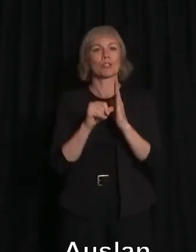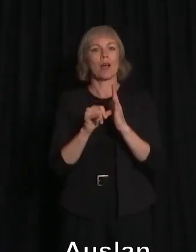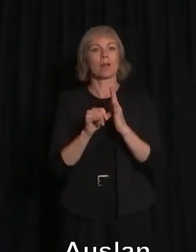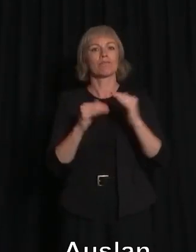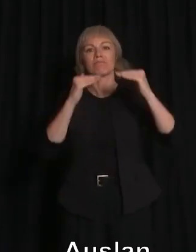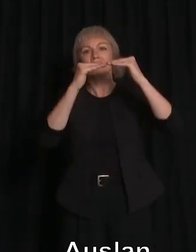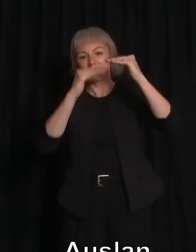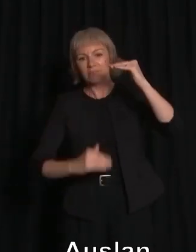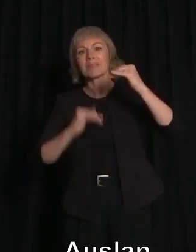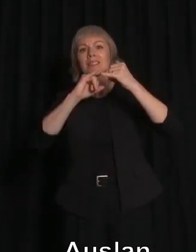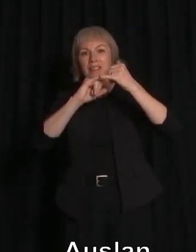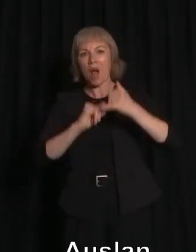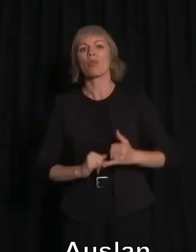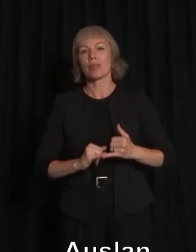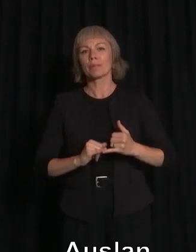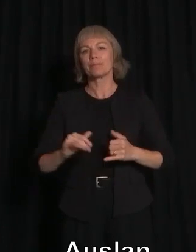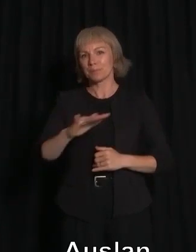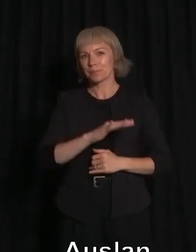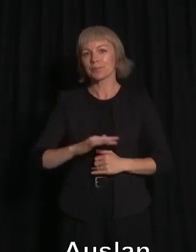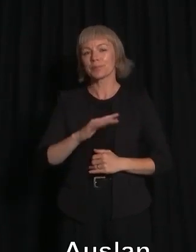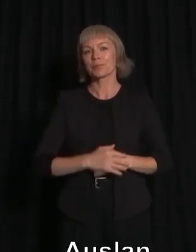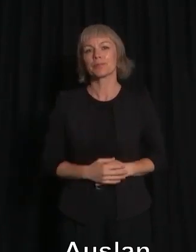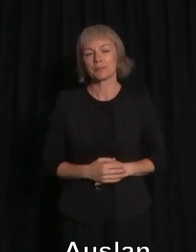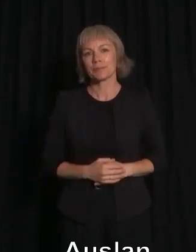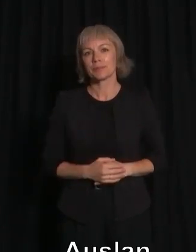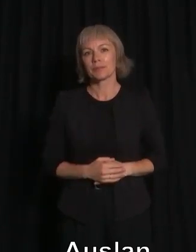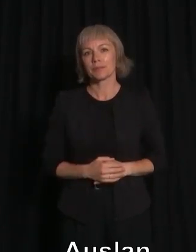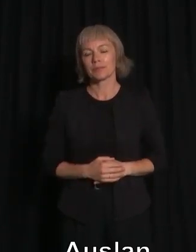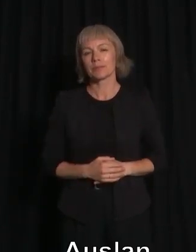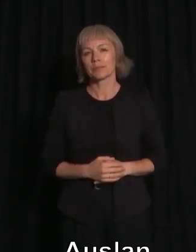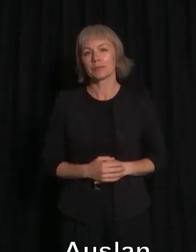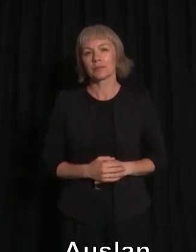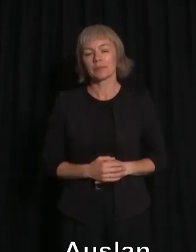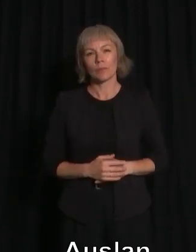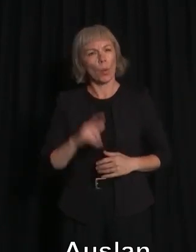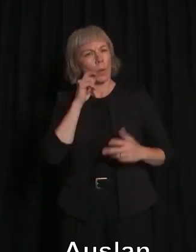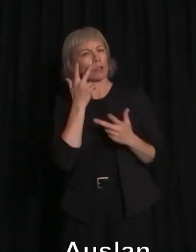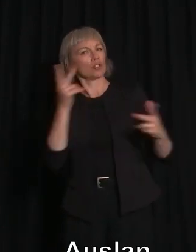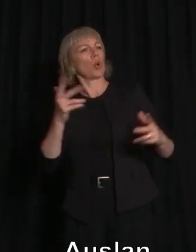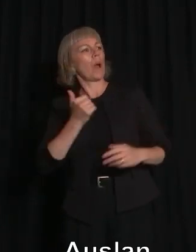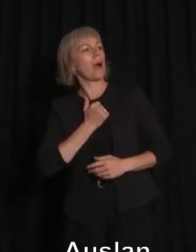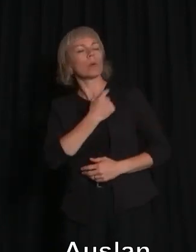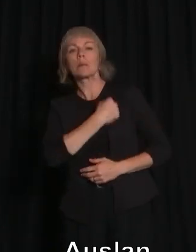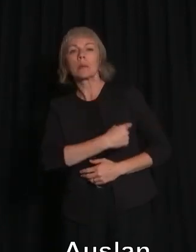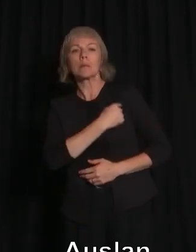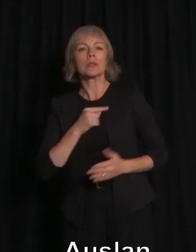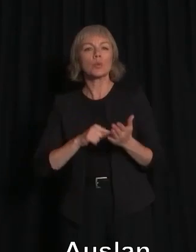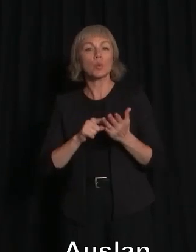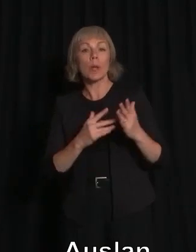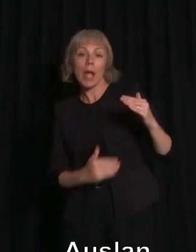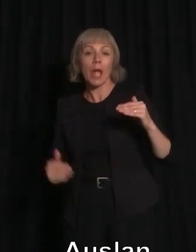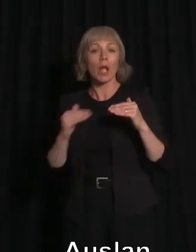Hemisphere, and one during which we hope to reinforce our commitment to equality and to